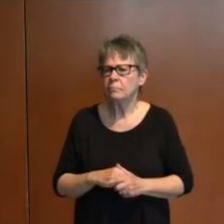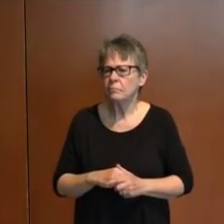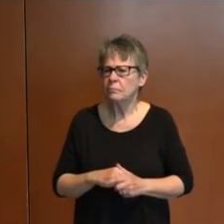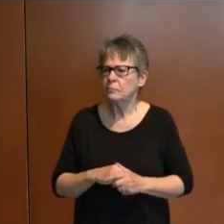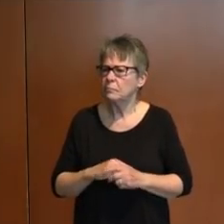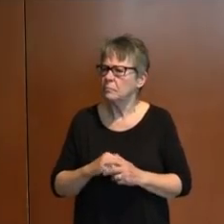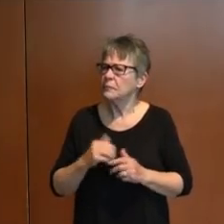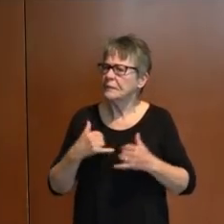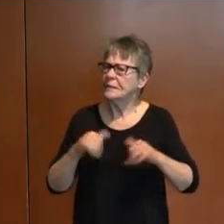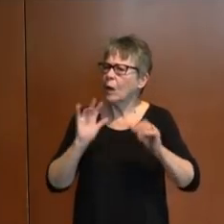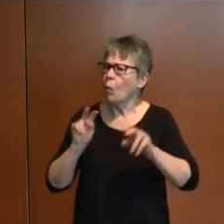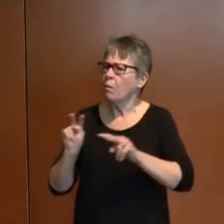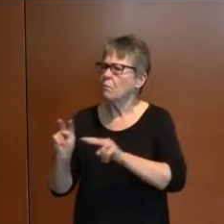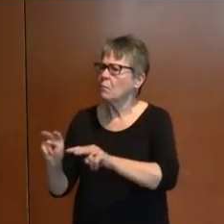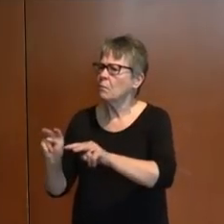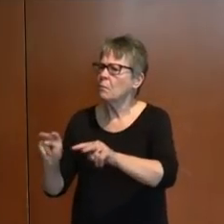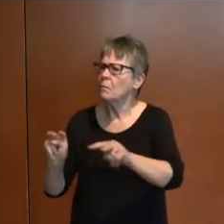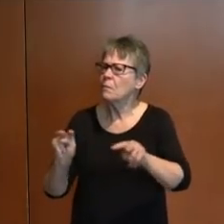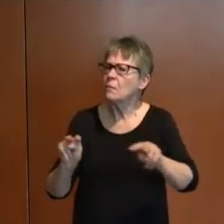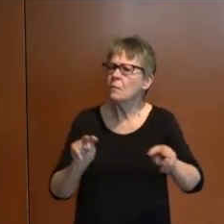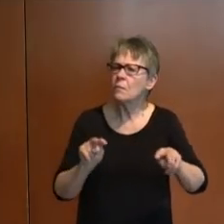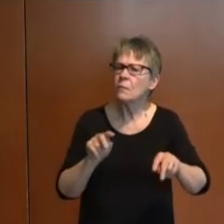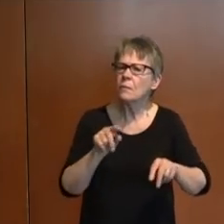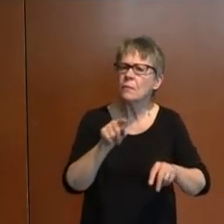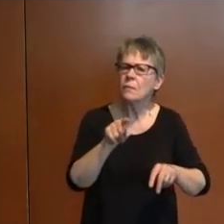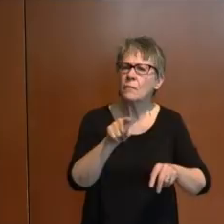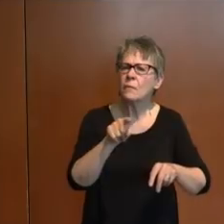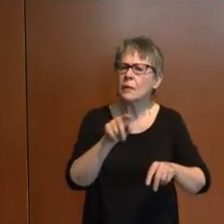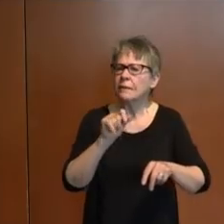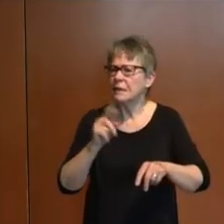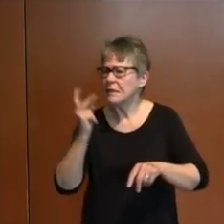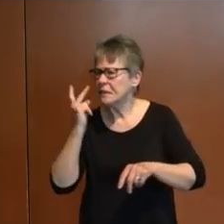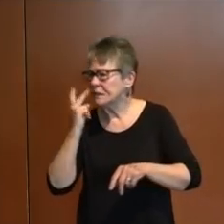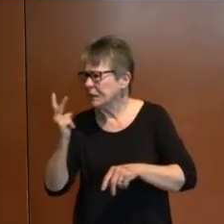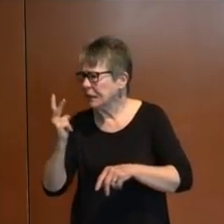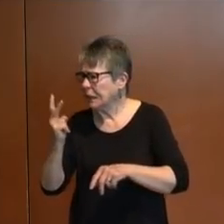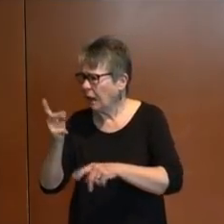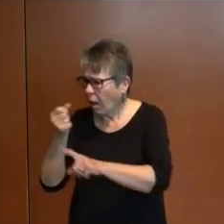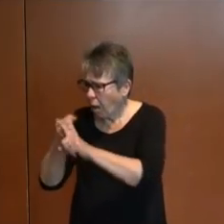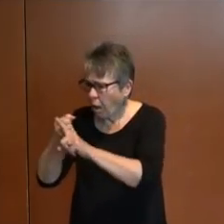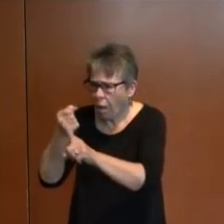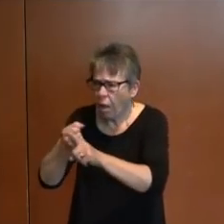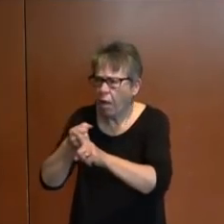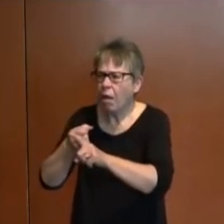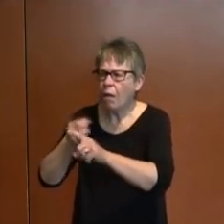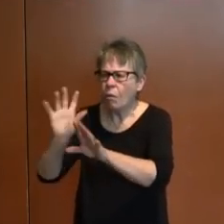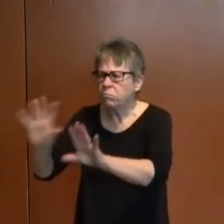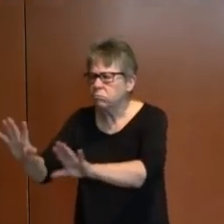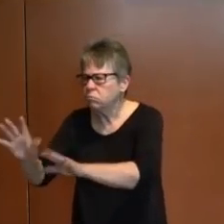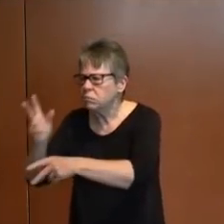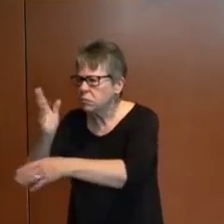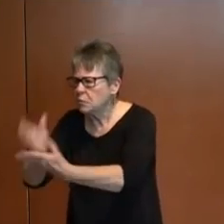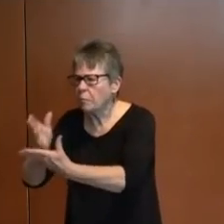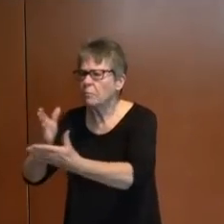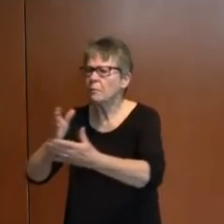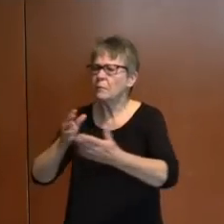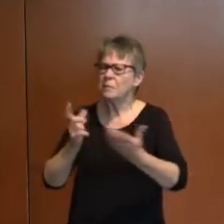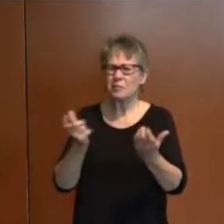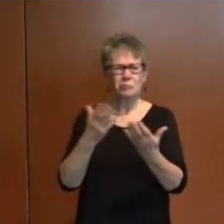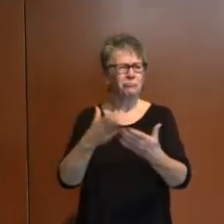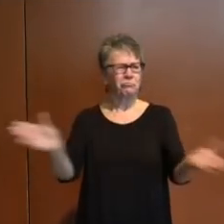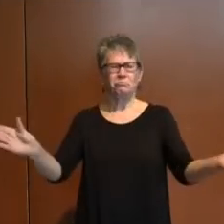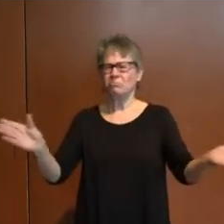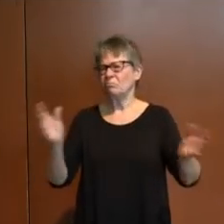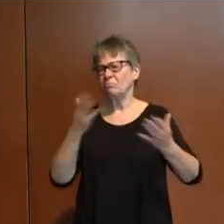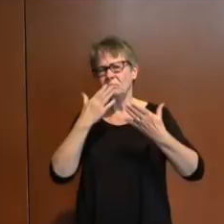hearing from us. But the behavior is overwhelmingly compliant. Pat, could you add to that? Thank you, Governor. And I know I've been asked a